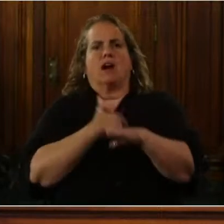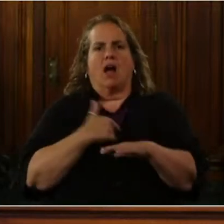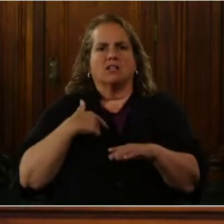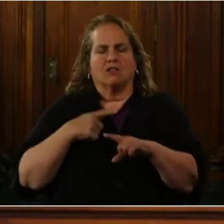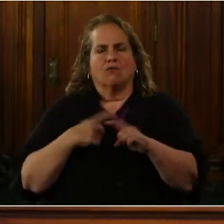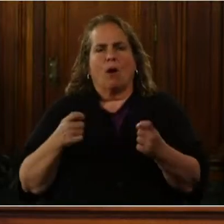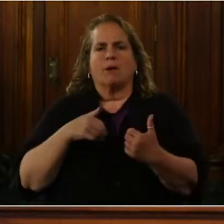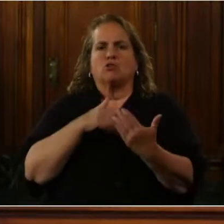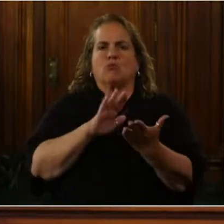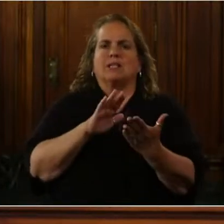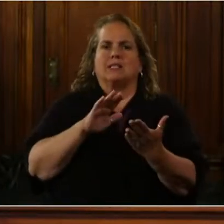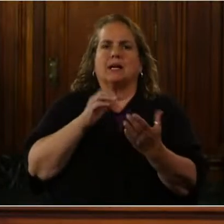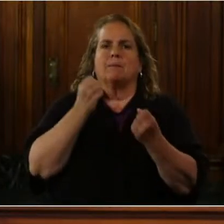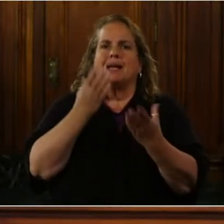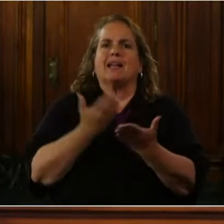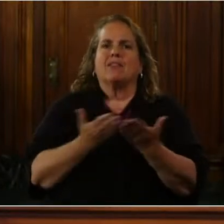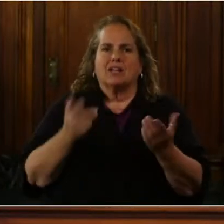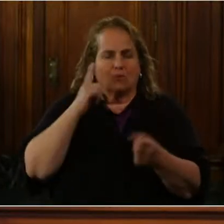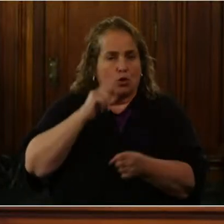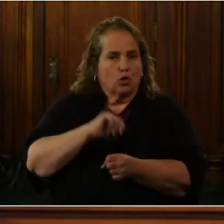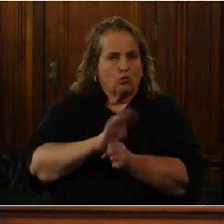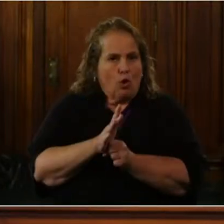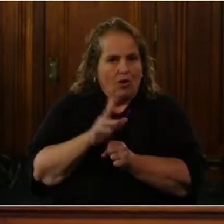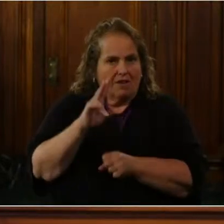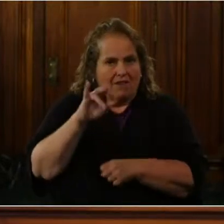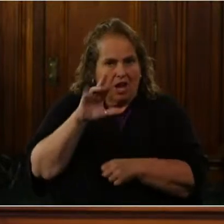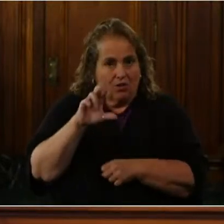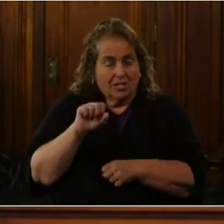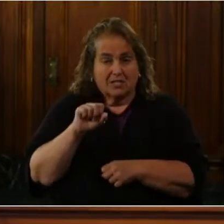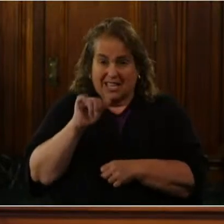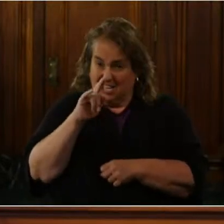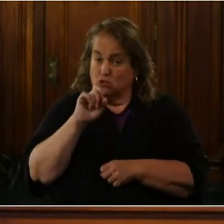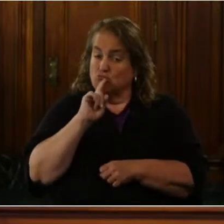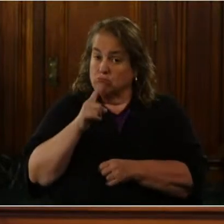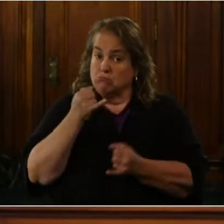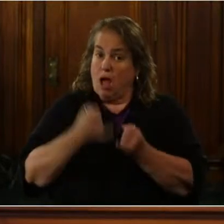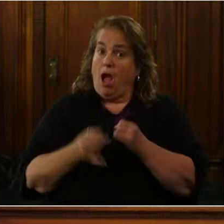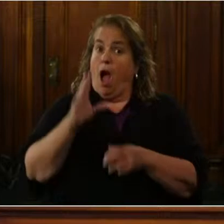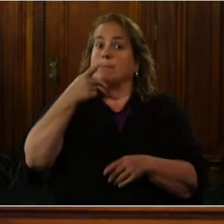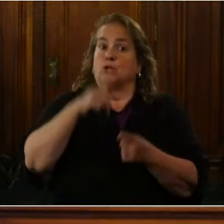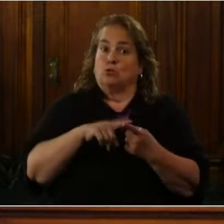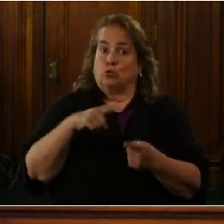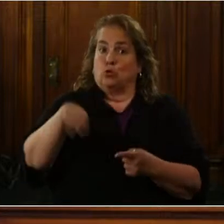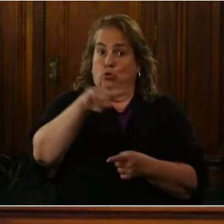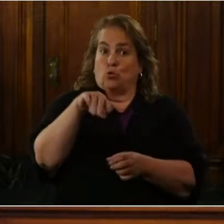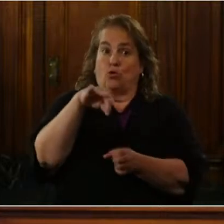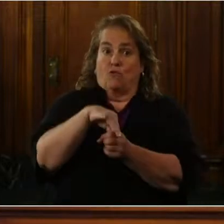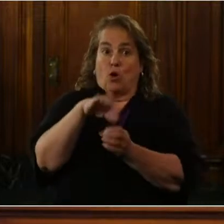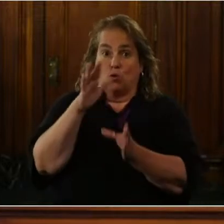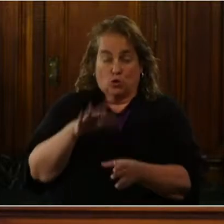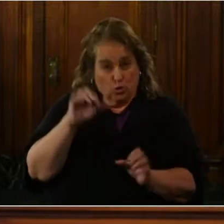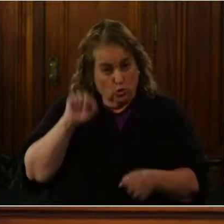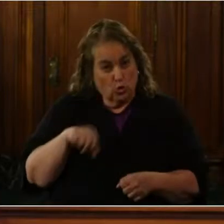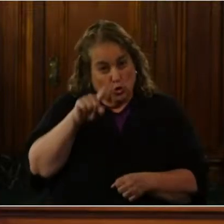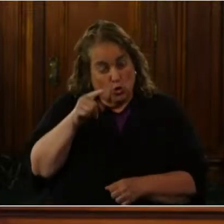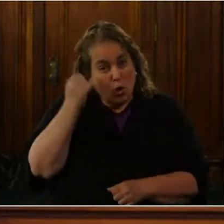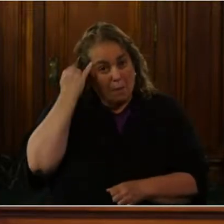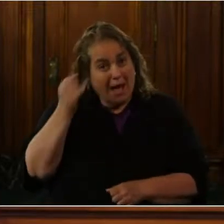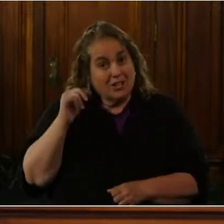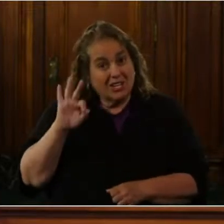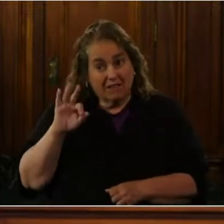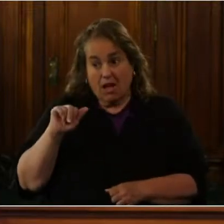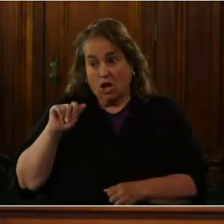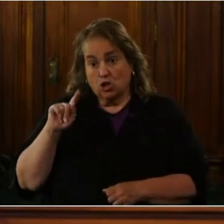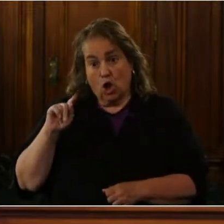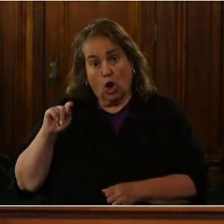Folks, it's ultimately up to you, the voters, but can you imagine? Could you imagine if the Attorney General got